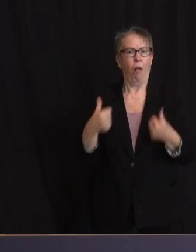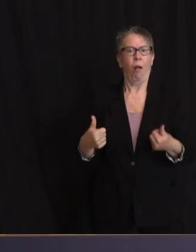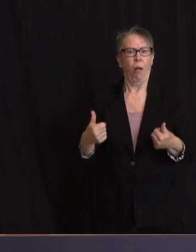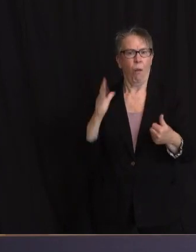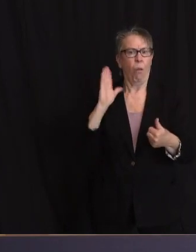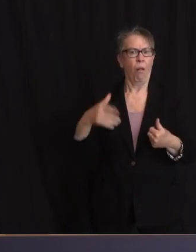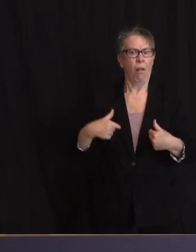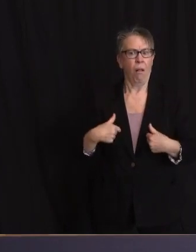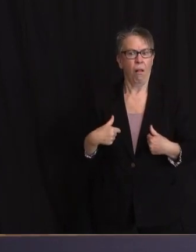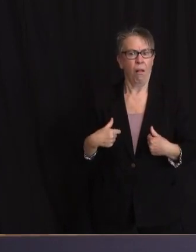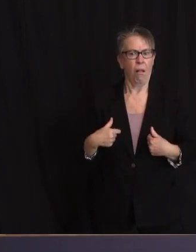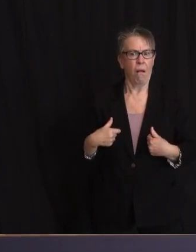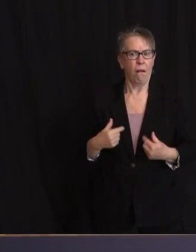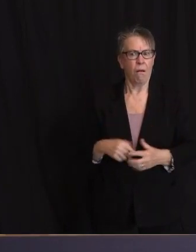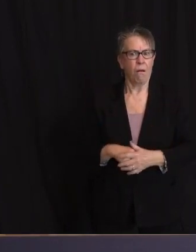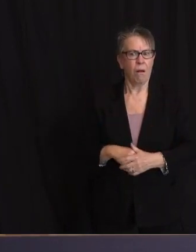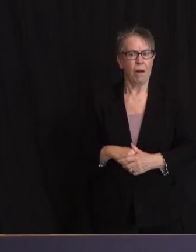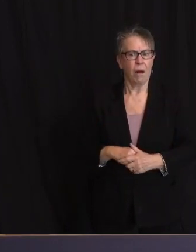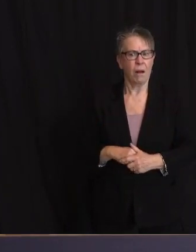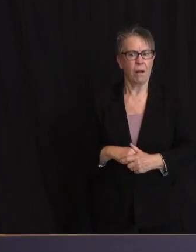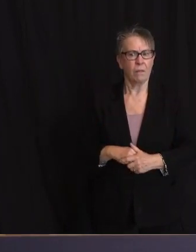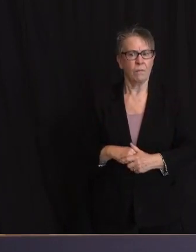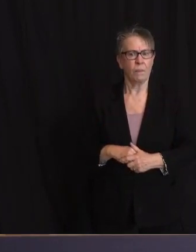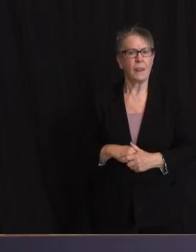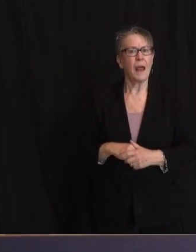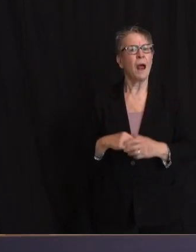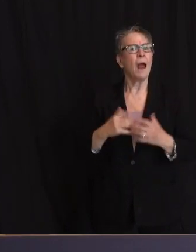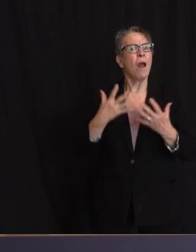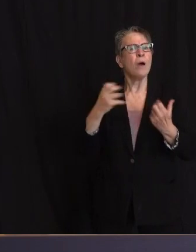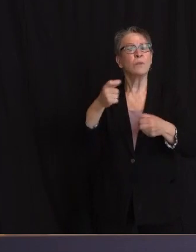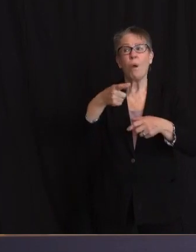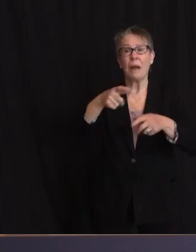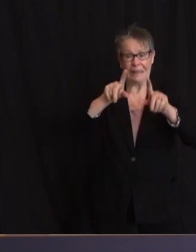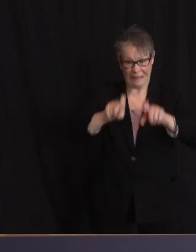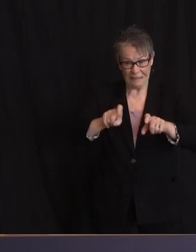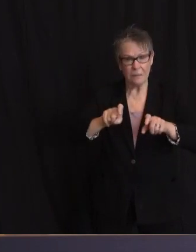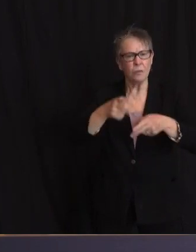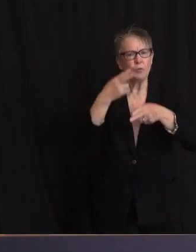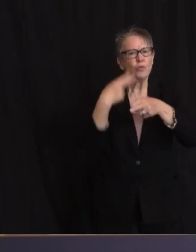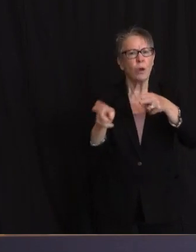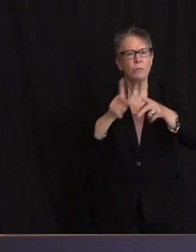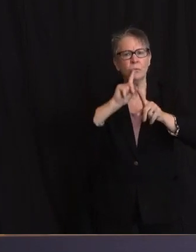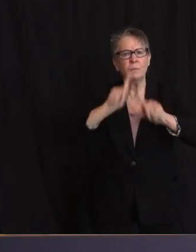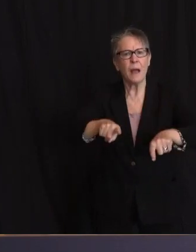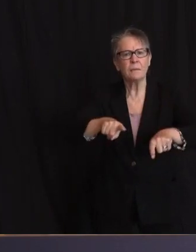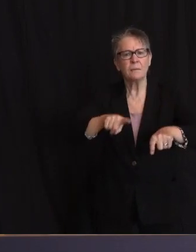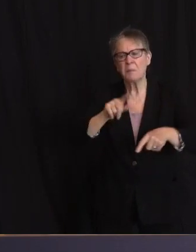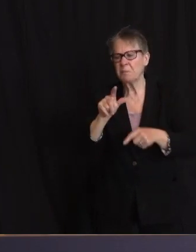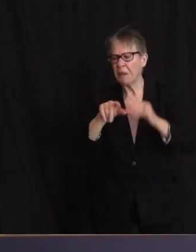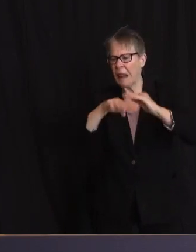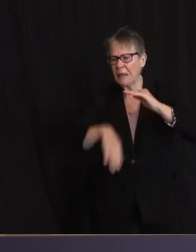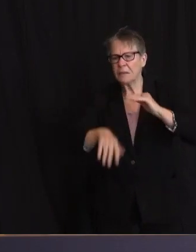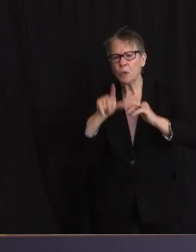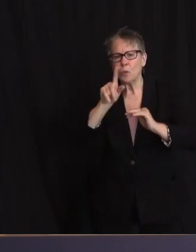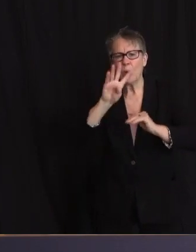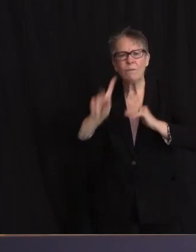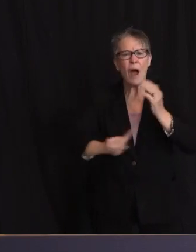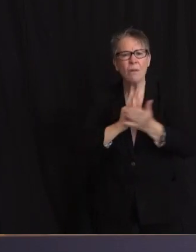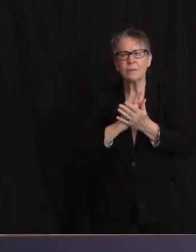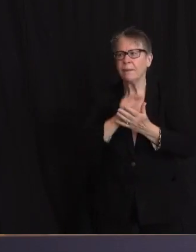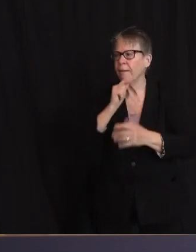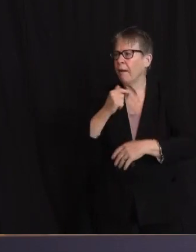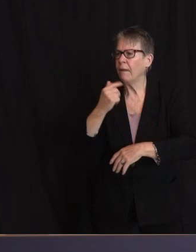days. That won't work. By the way, and I'm not marrying myself to 15 or 20,000 either, because that's probably a bare minimum. That's